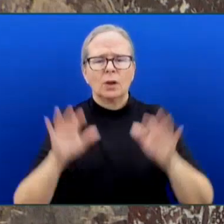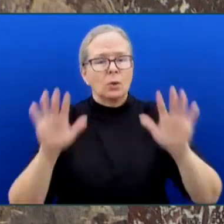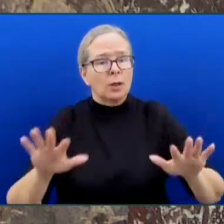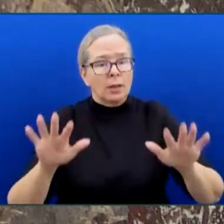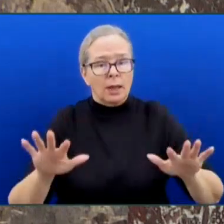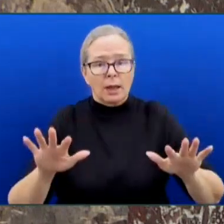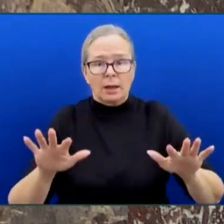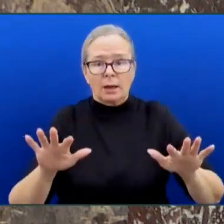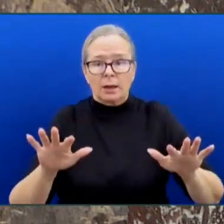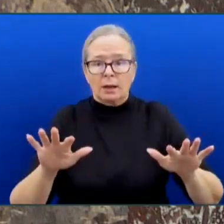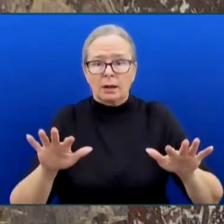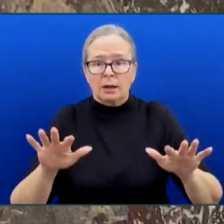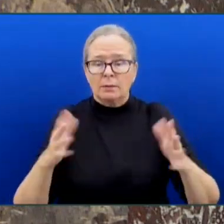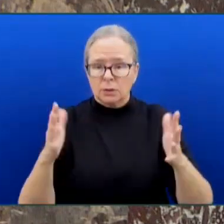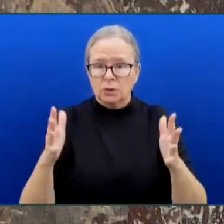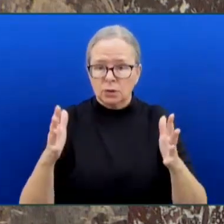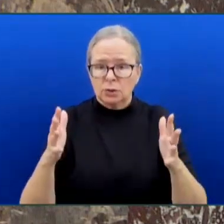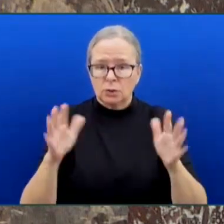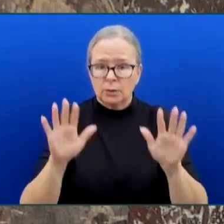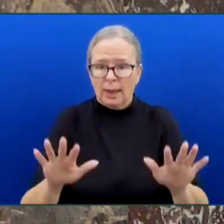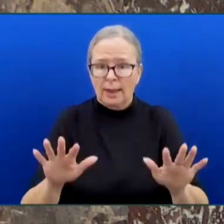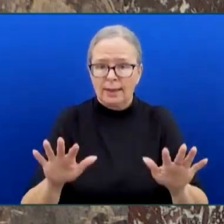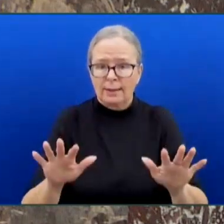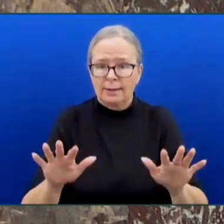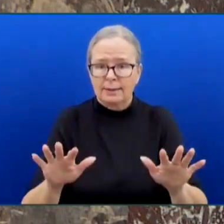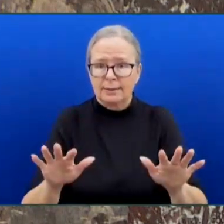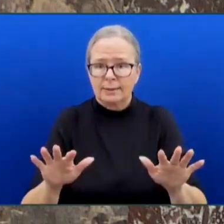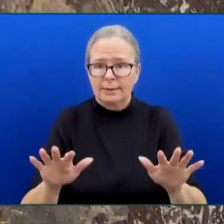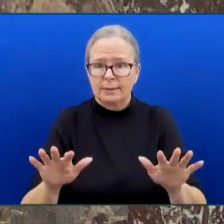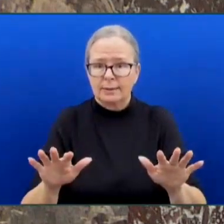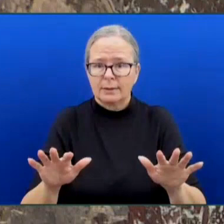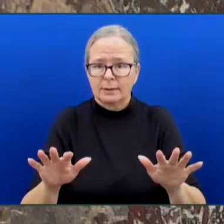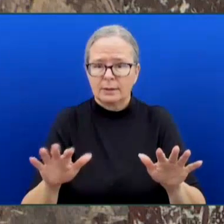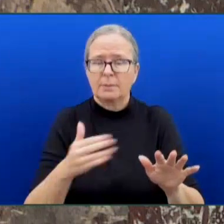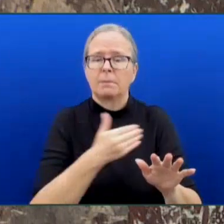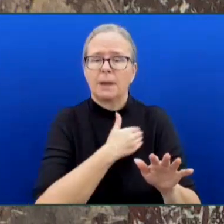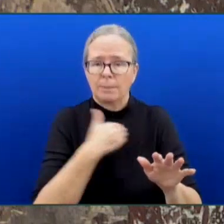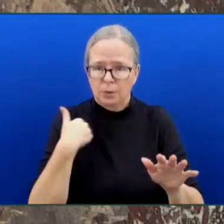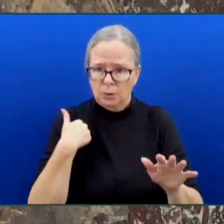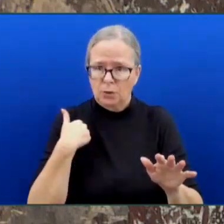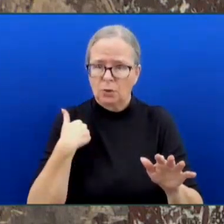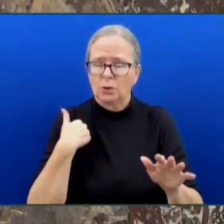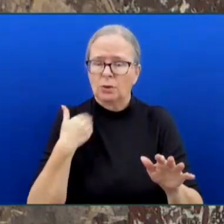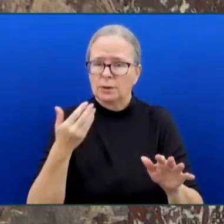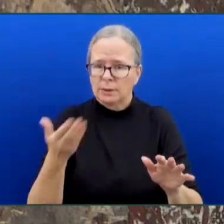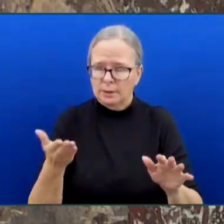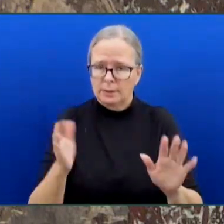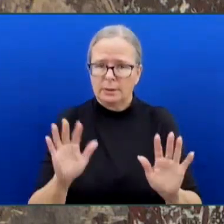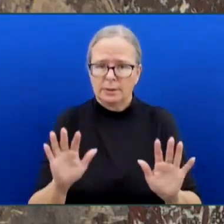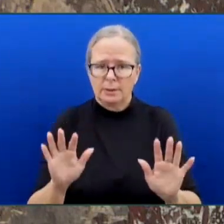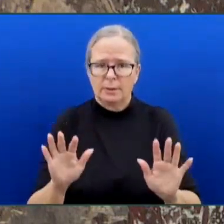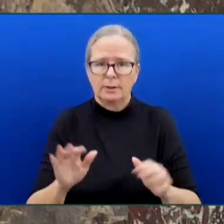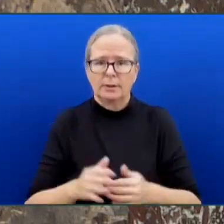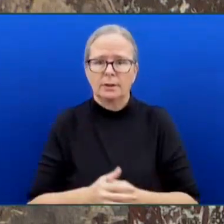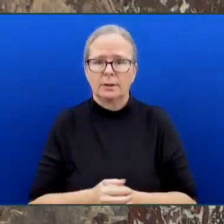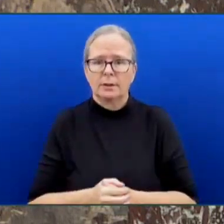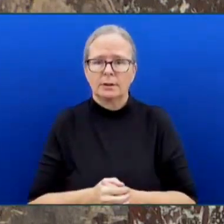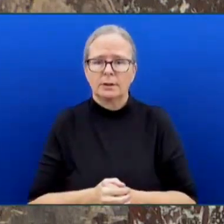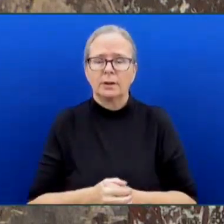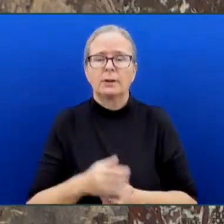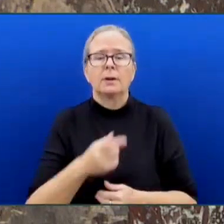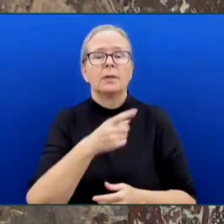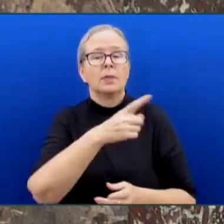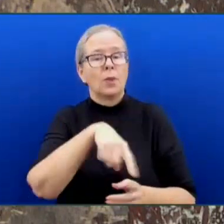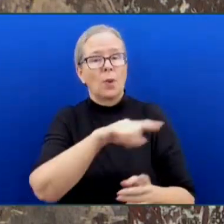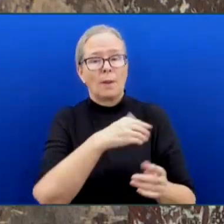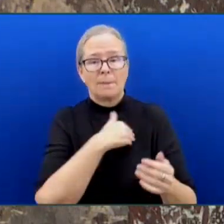Members will come to order. Members. The members across the way watched surveillance video of drug dealers bringing bags of